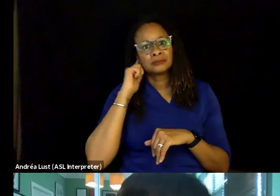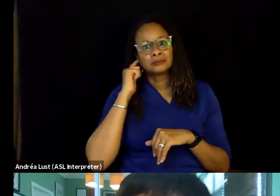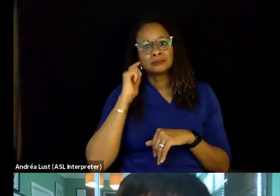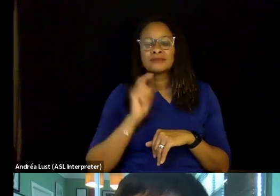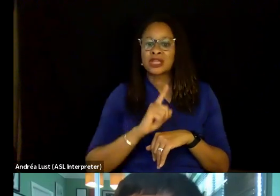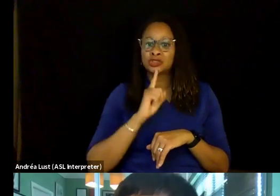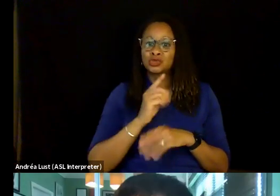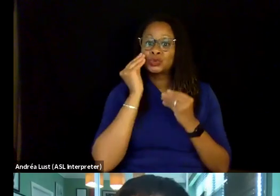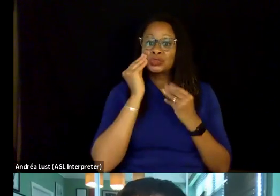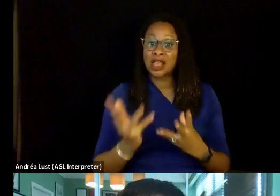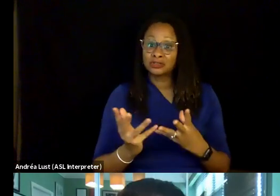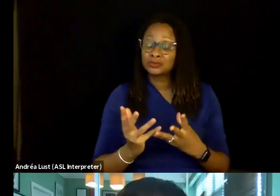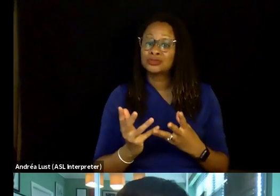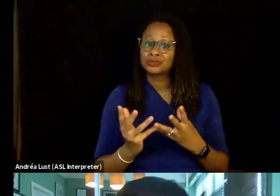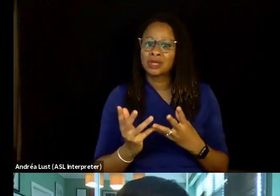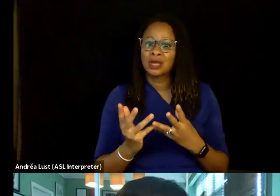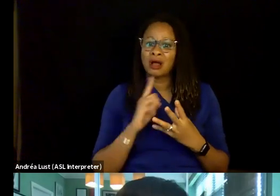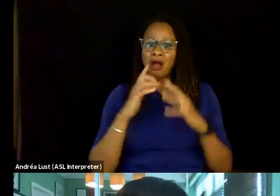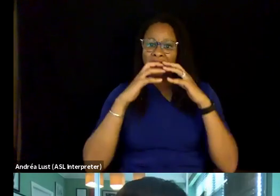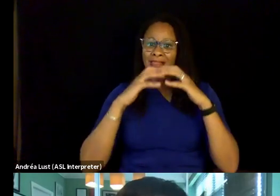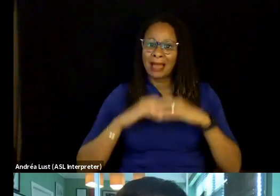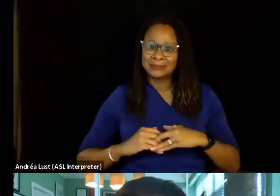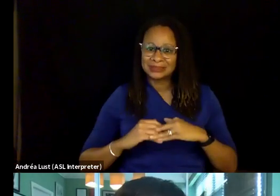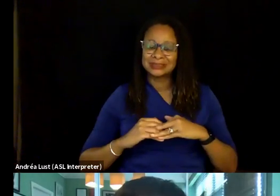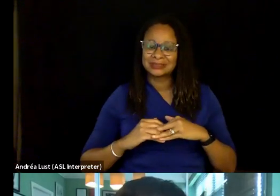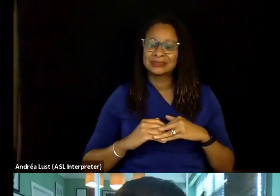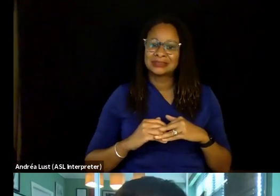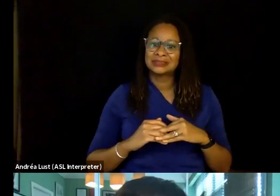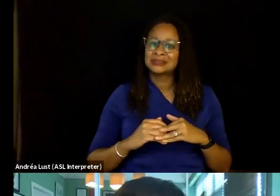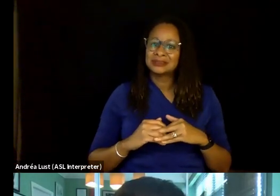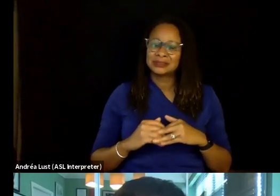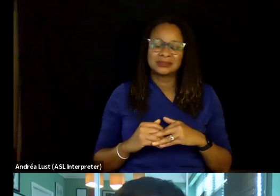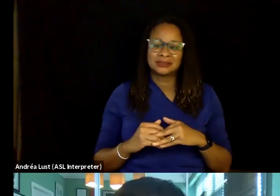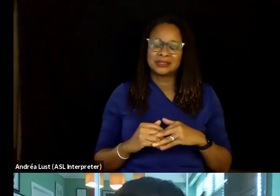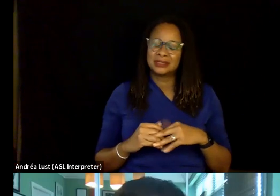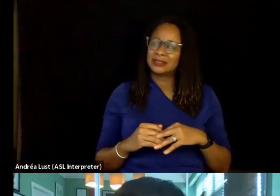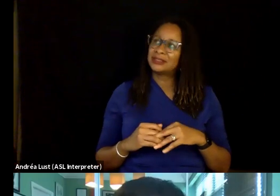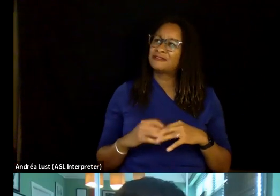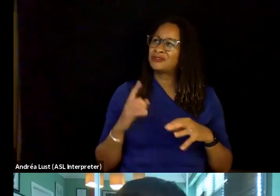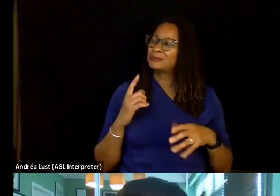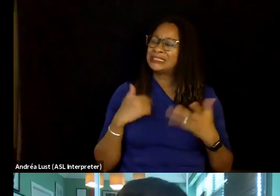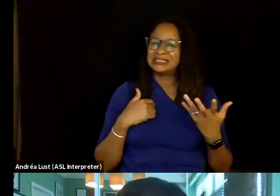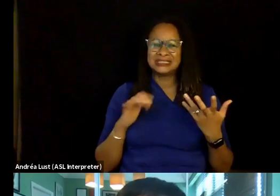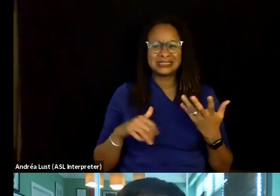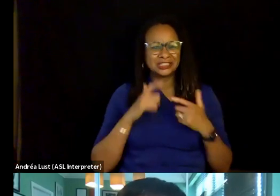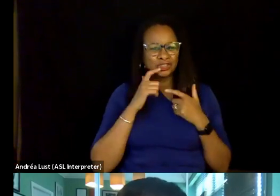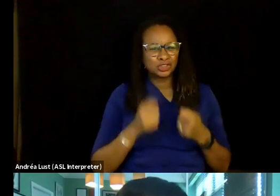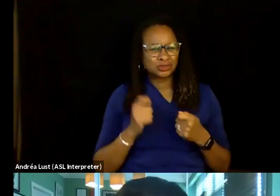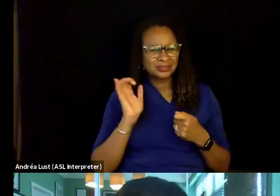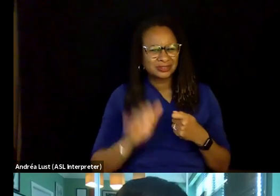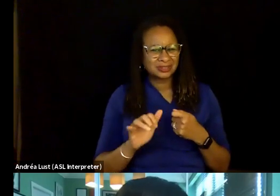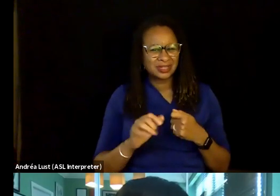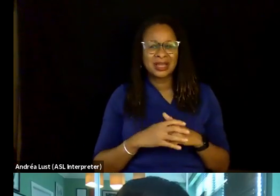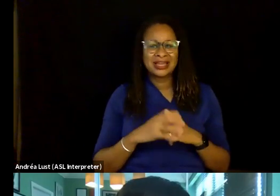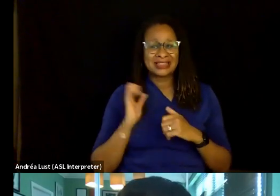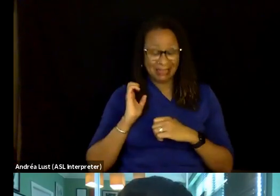truth tellers are collapsing, you know, and in that sense, that's really interesting to me as well, because the evolution of